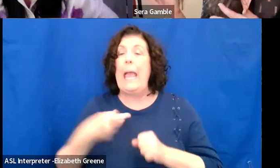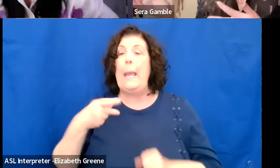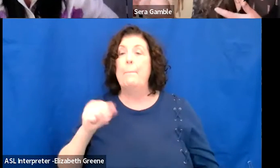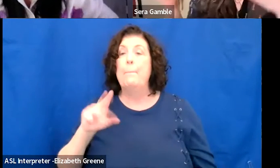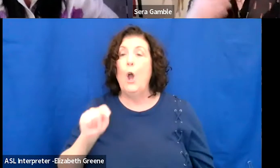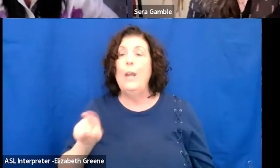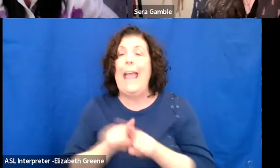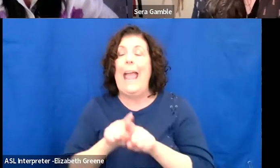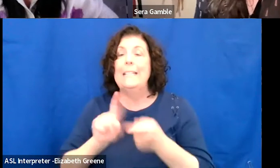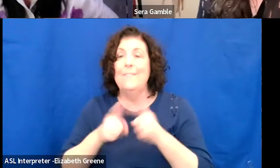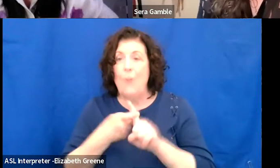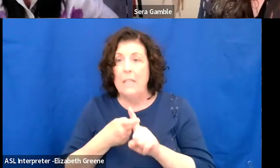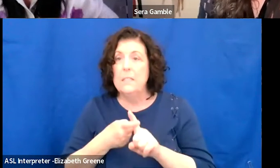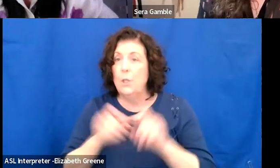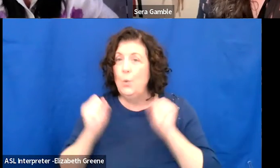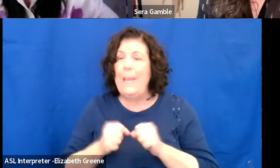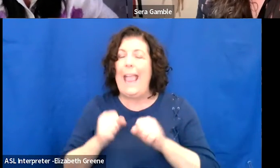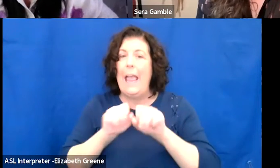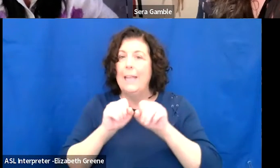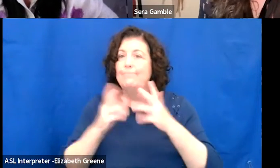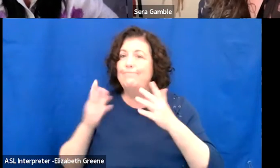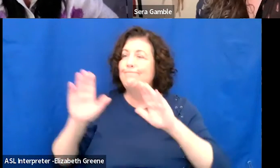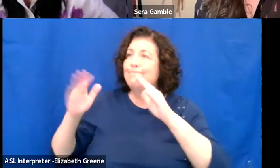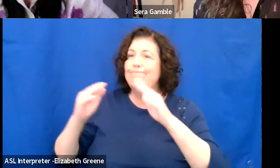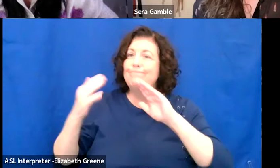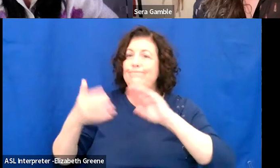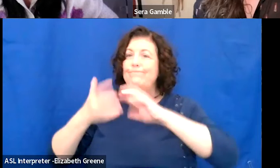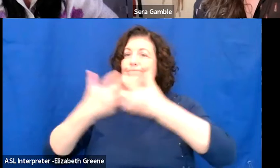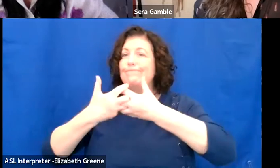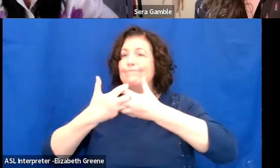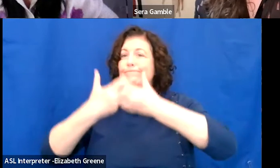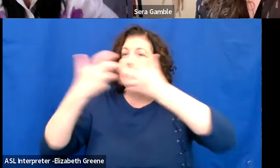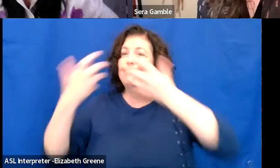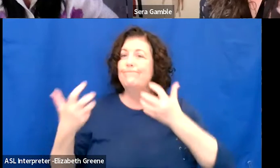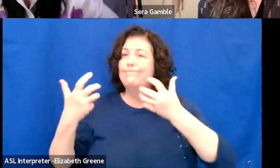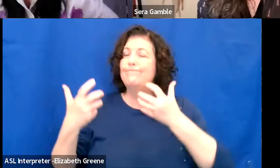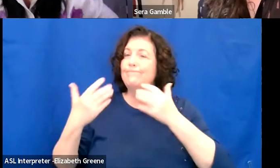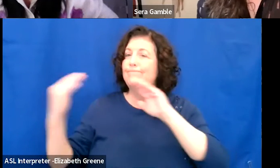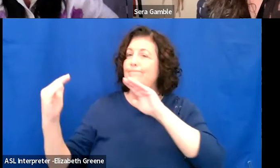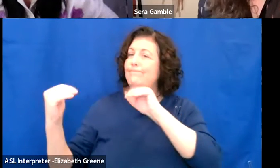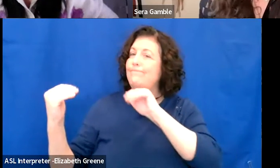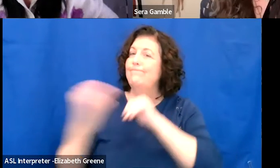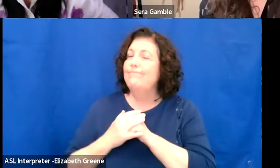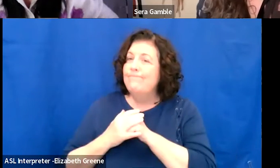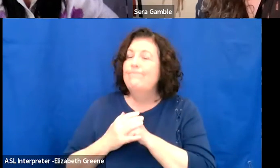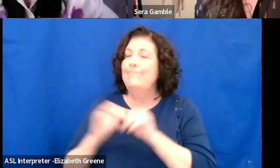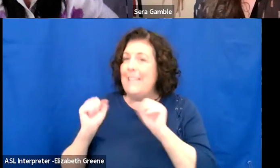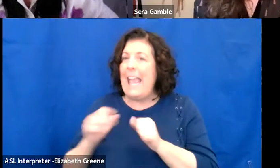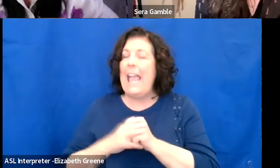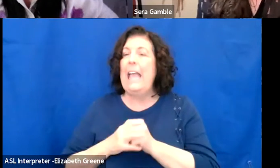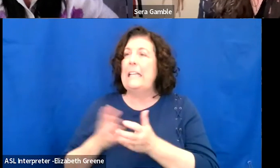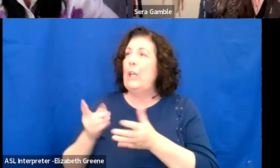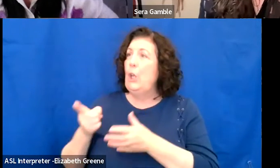think that the show is this, and you seem to think that the show is that, and let's, you know, like, let's discuss that. And if that's the case, then maybe we can